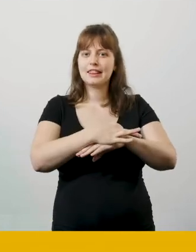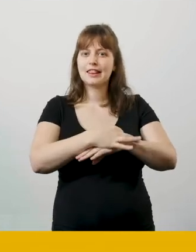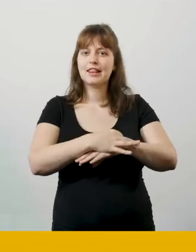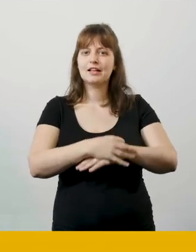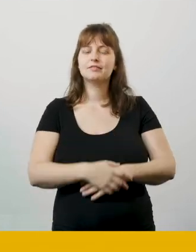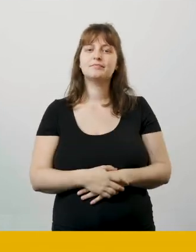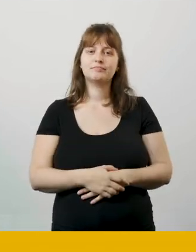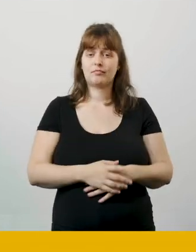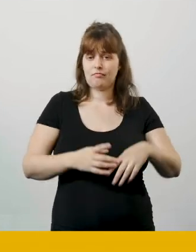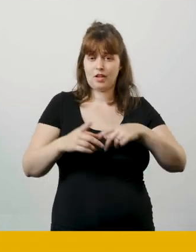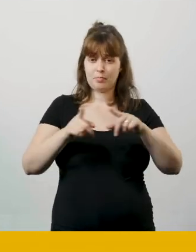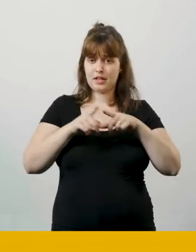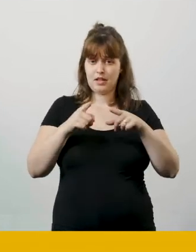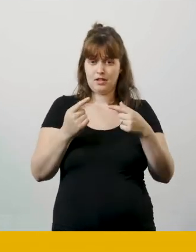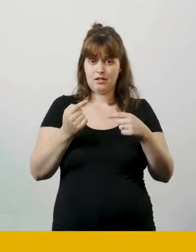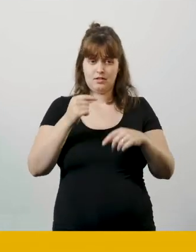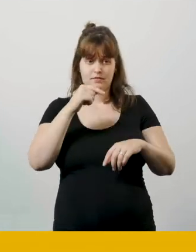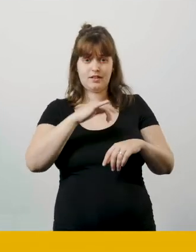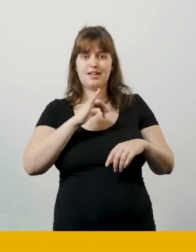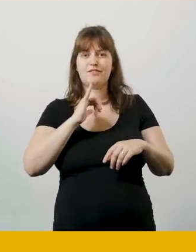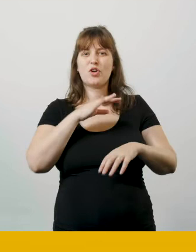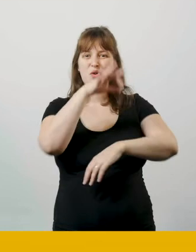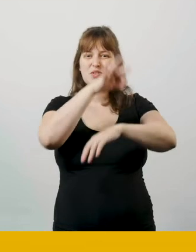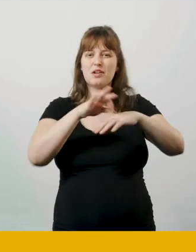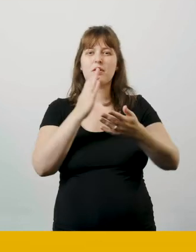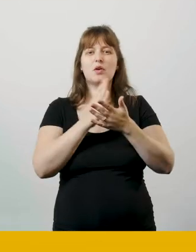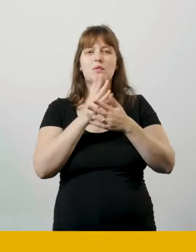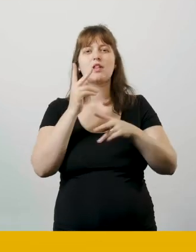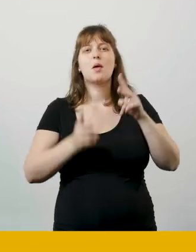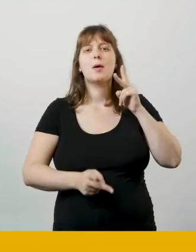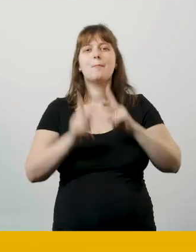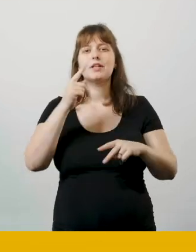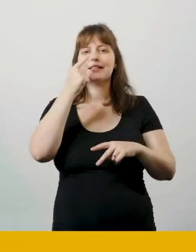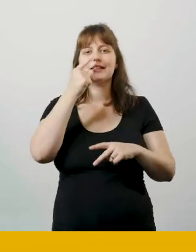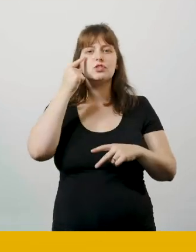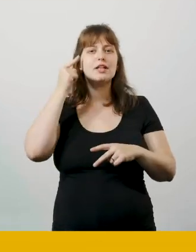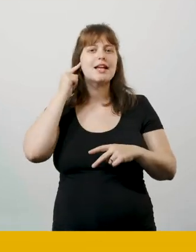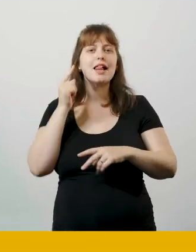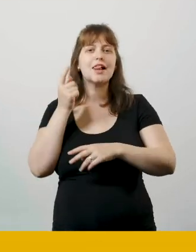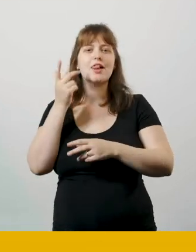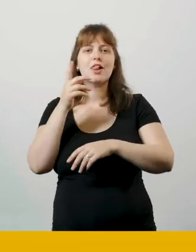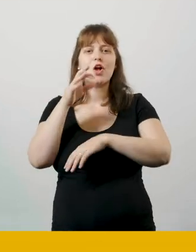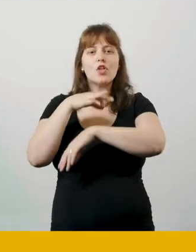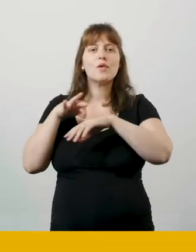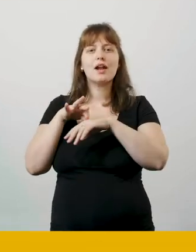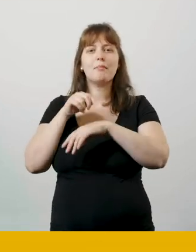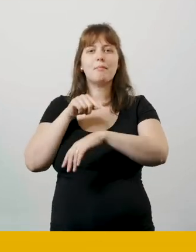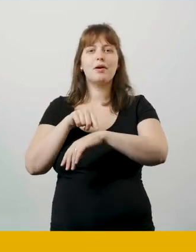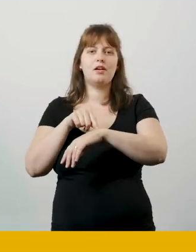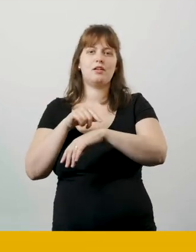Which means that in this case, the multisensorial design has one message that